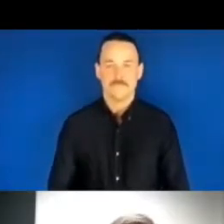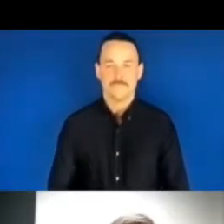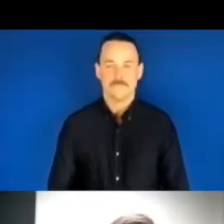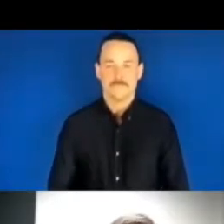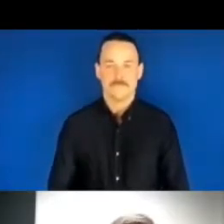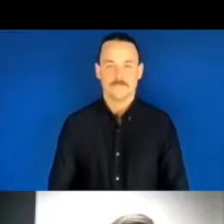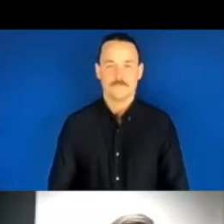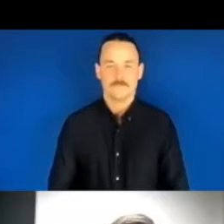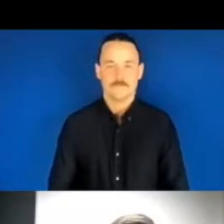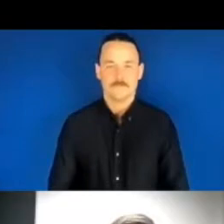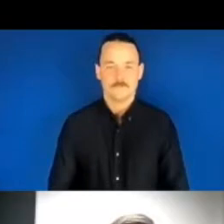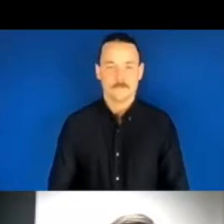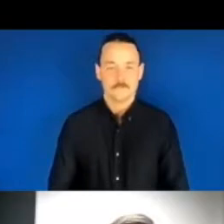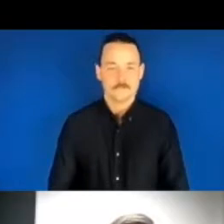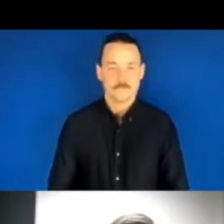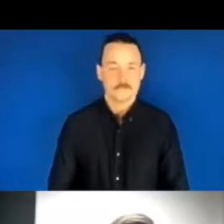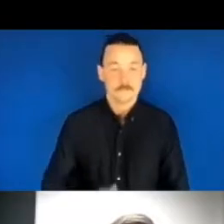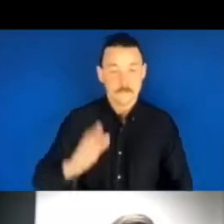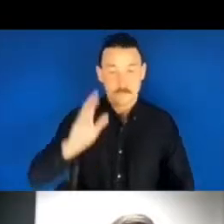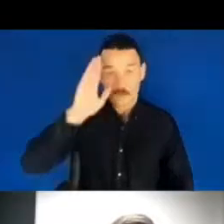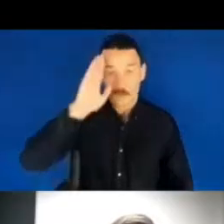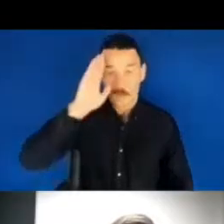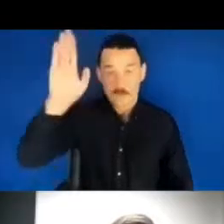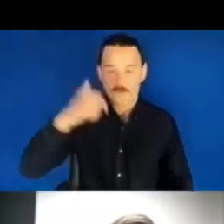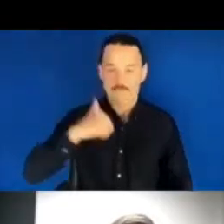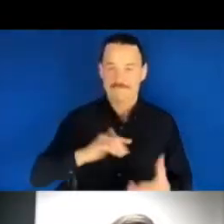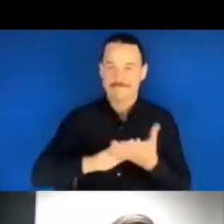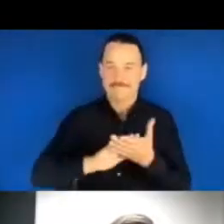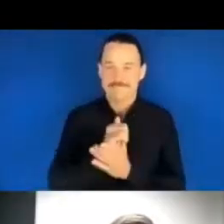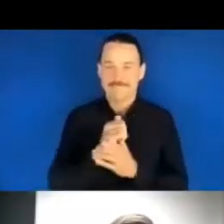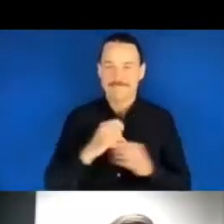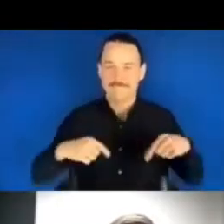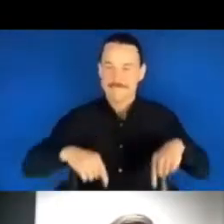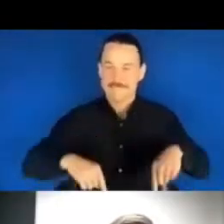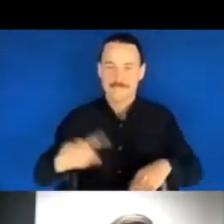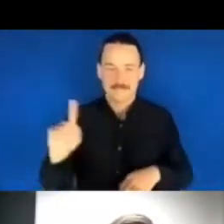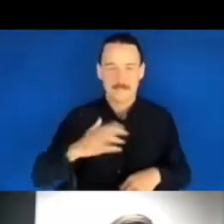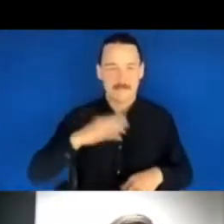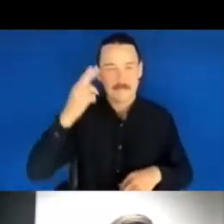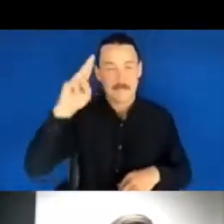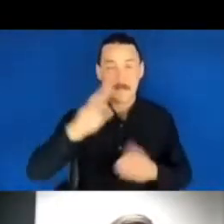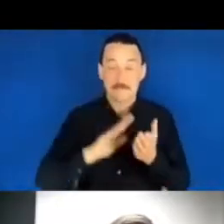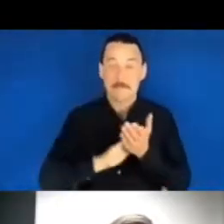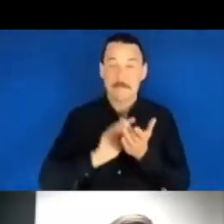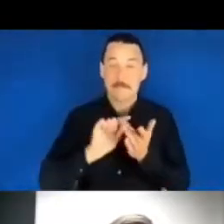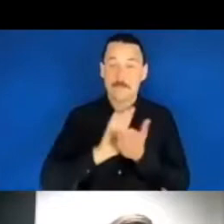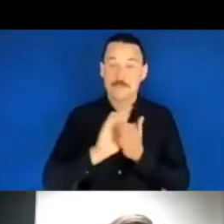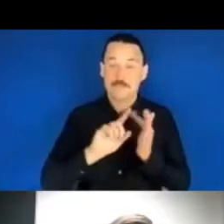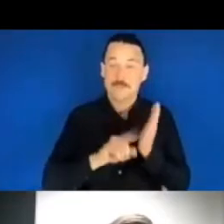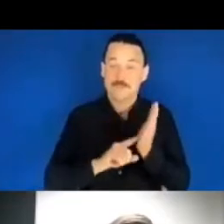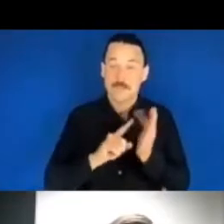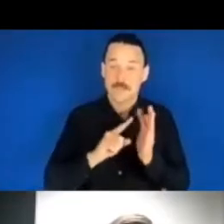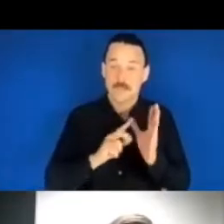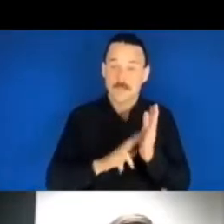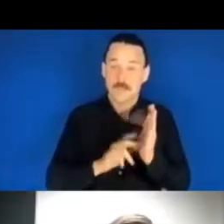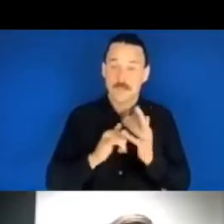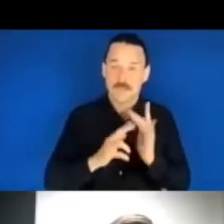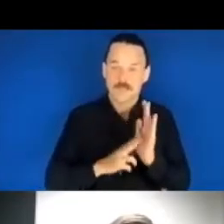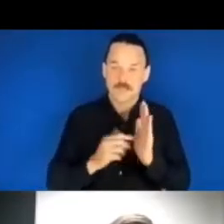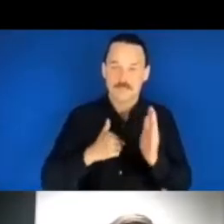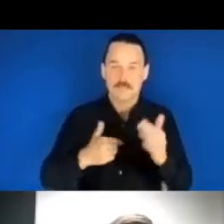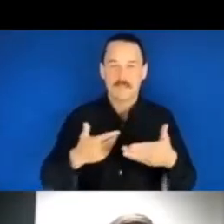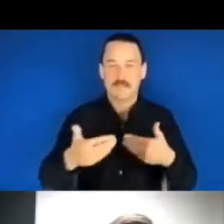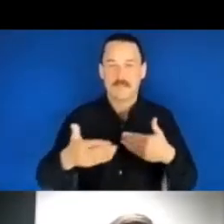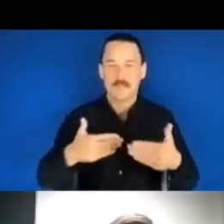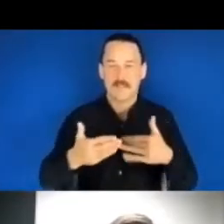Hello there, I'm delighted to be here today. My name is Michelle Anderson and I manage the Access and Inclusion Services for Students here